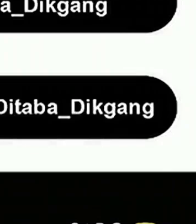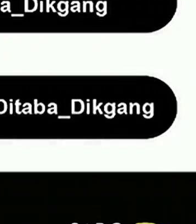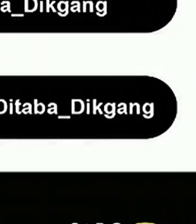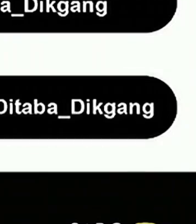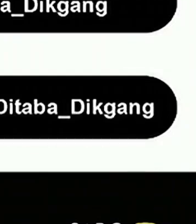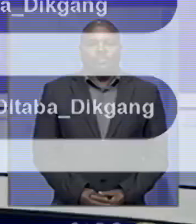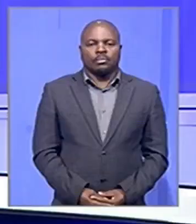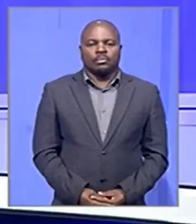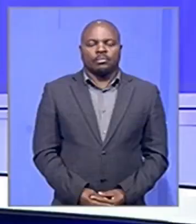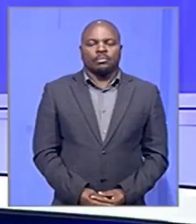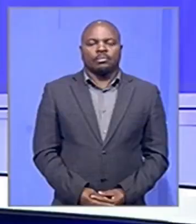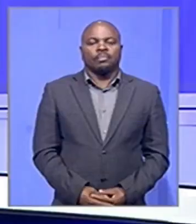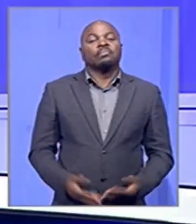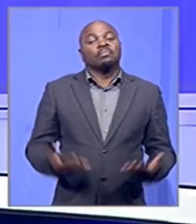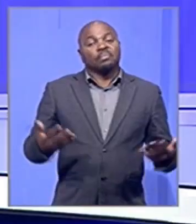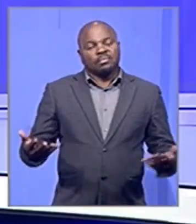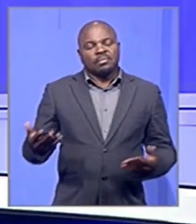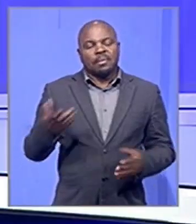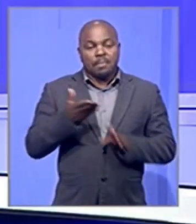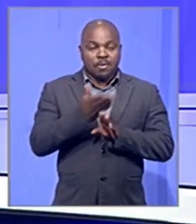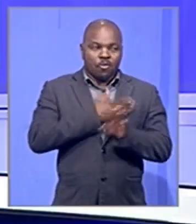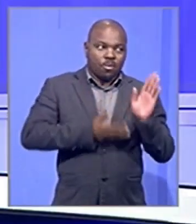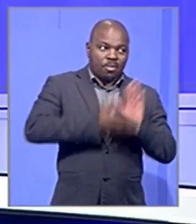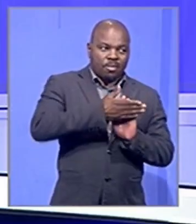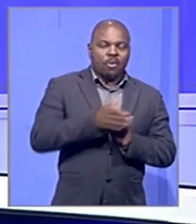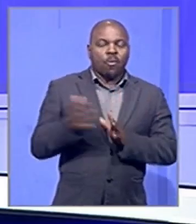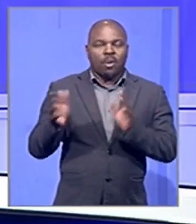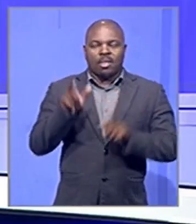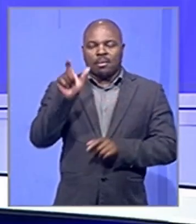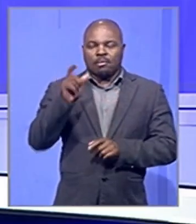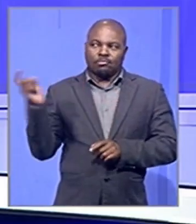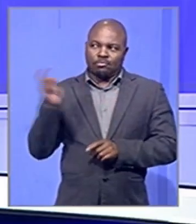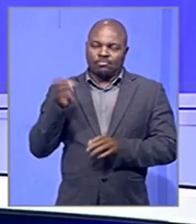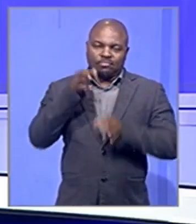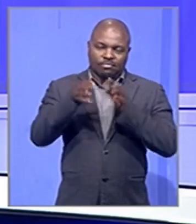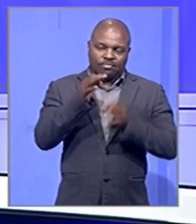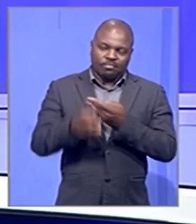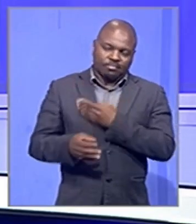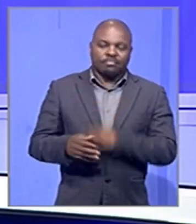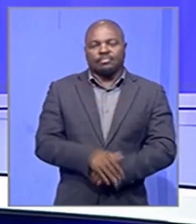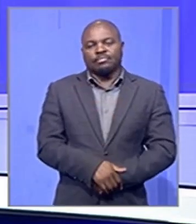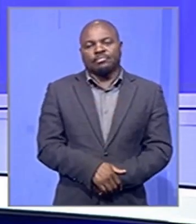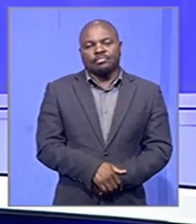E re pele re kgaogana le wena mogedi o montle re go tlisitse tsa maemo a bosa.